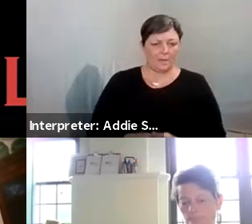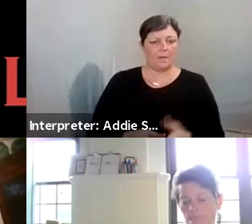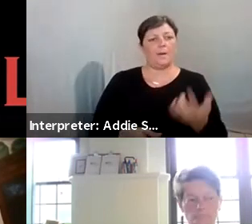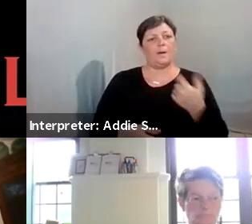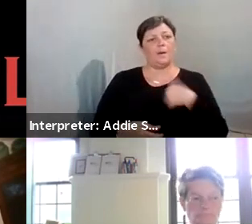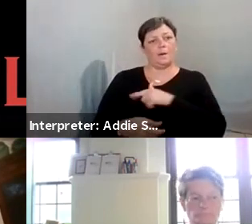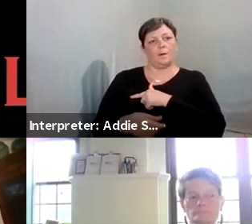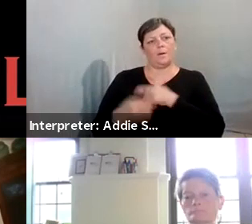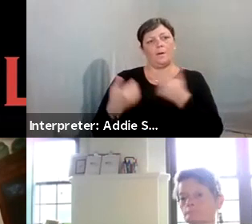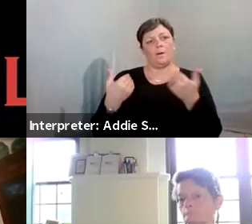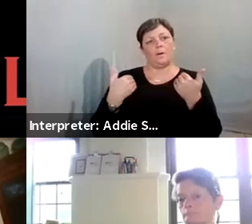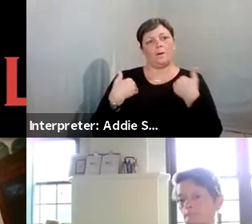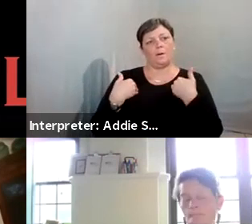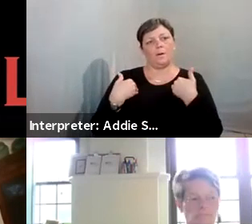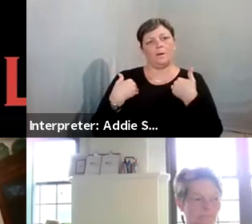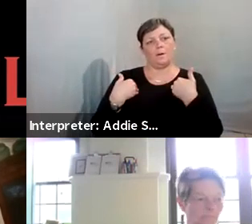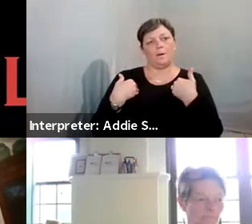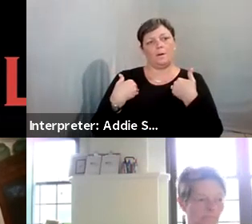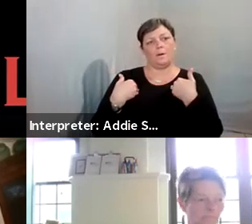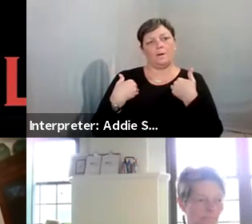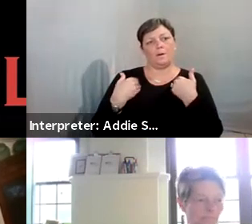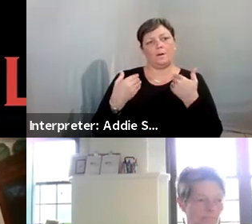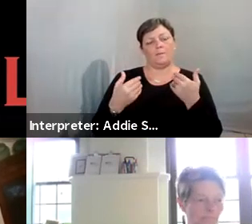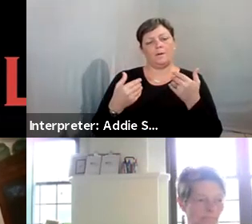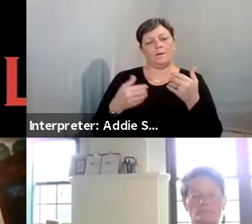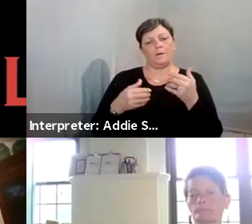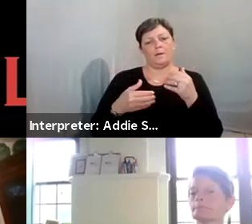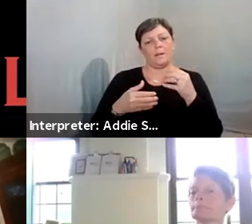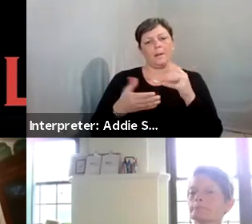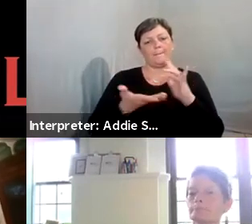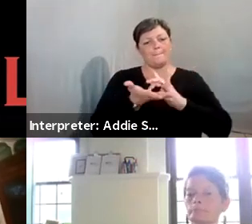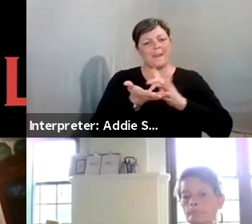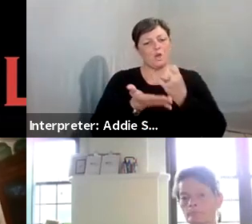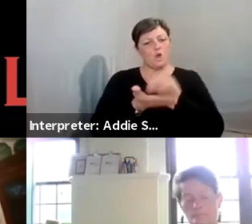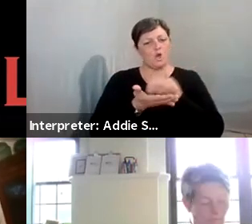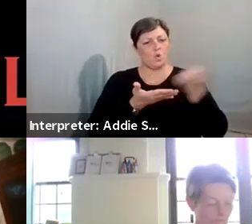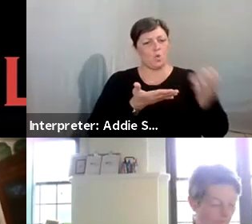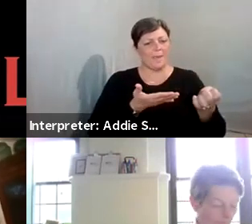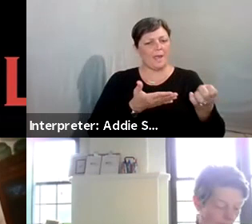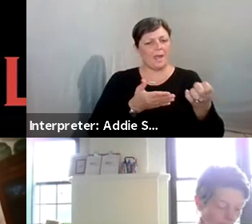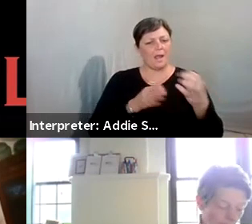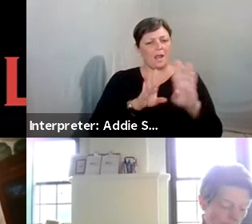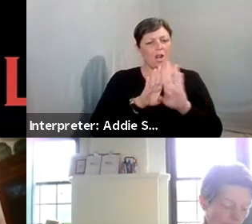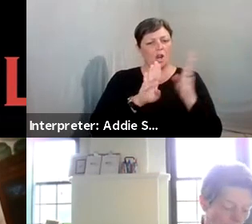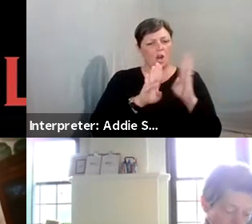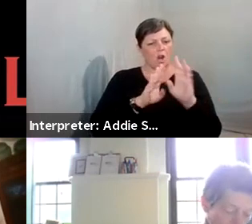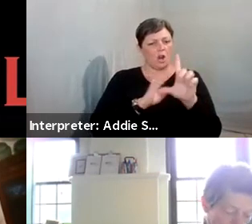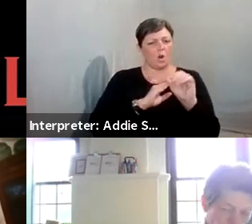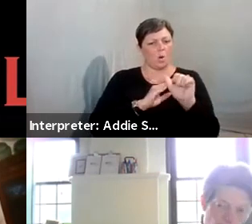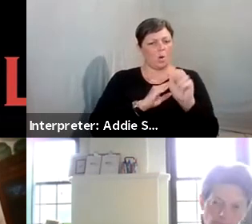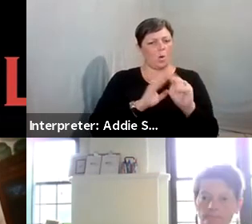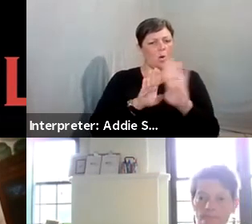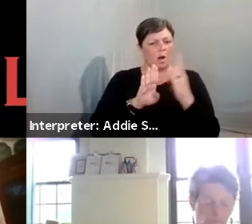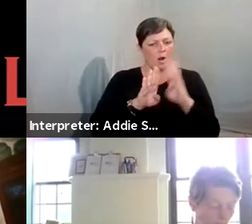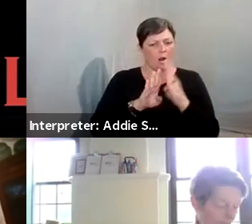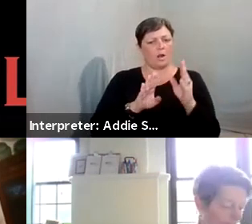durable medical equipment loan closet, which is probably how most people know us, and in Ulster County,